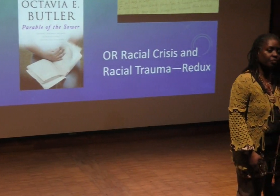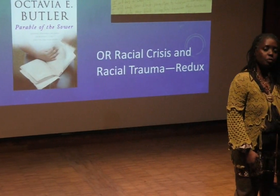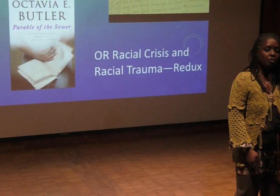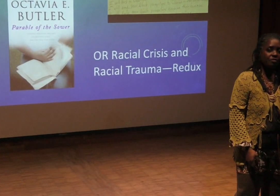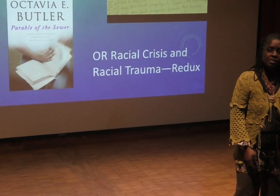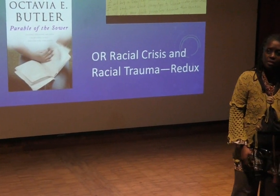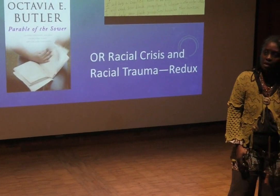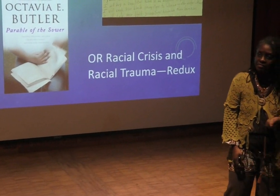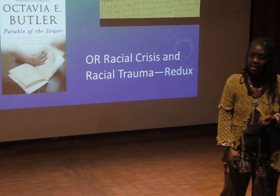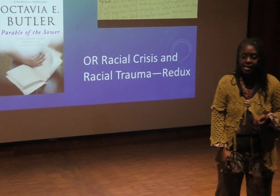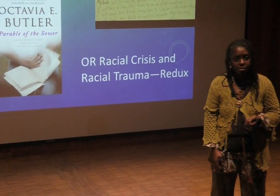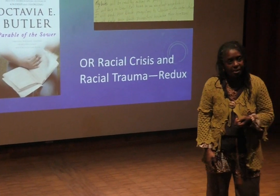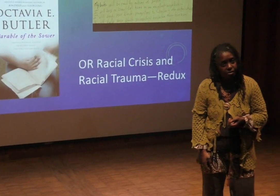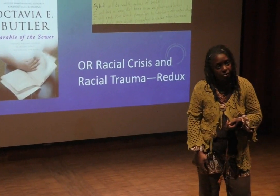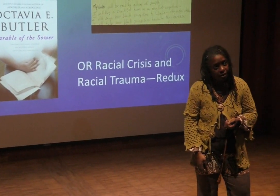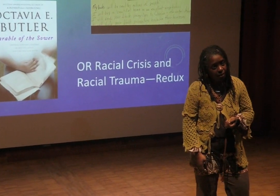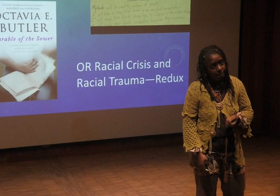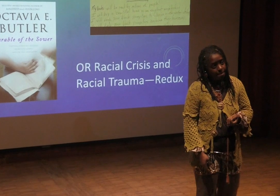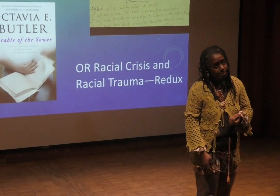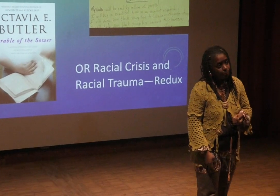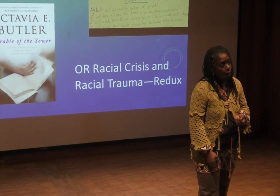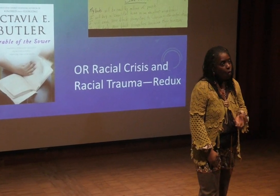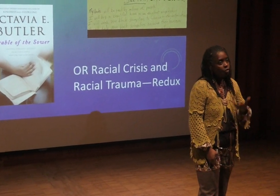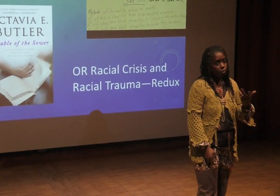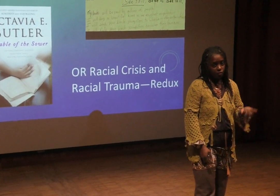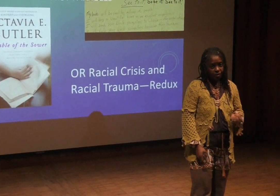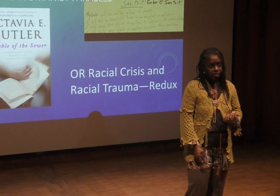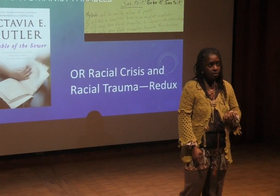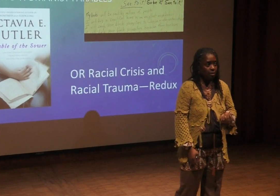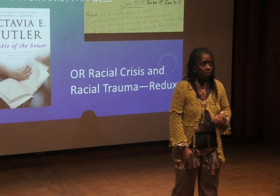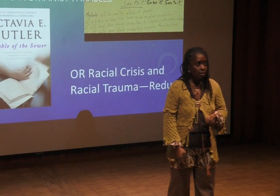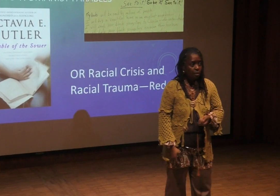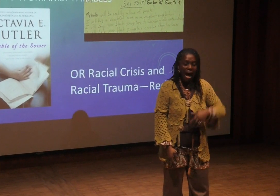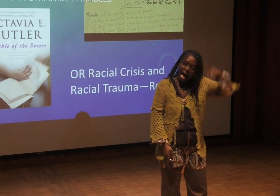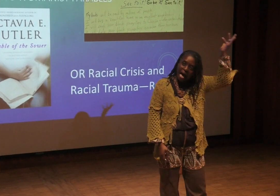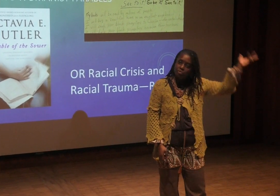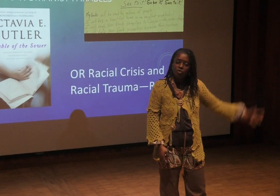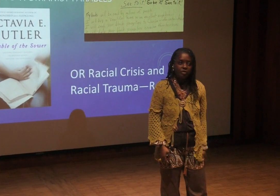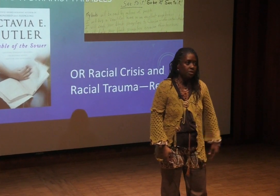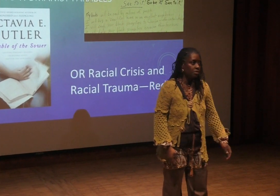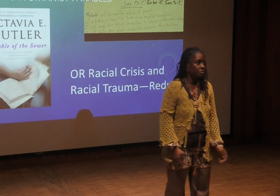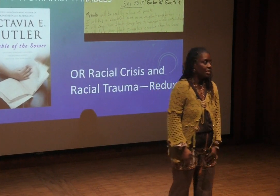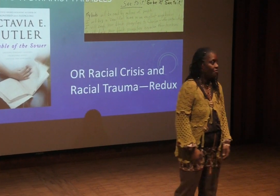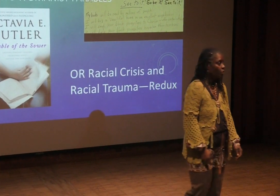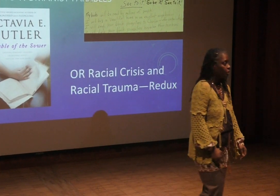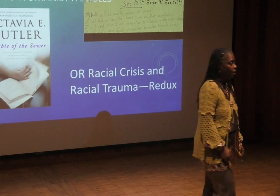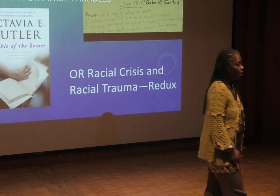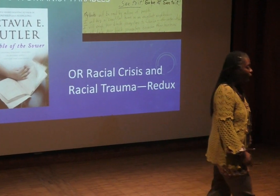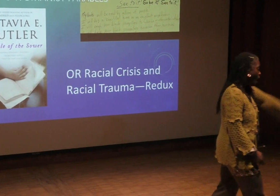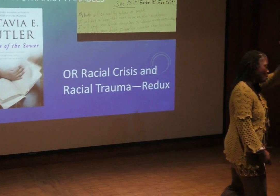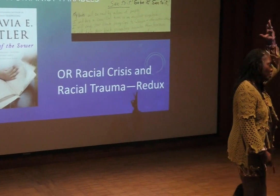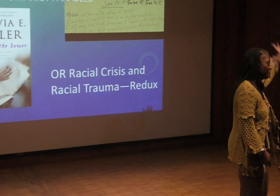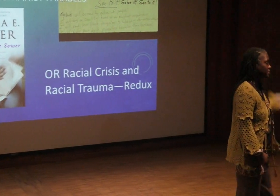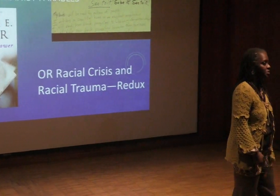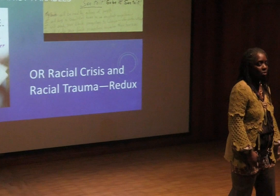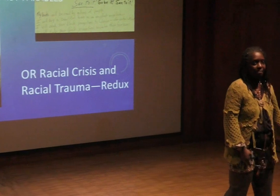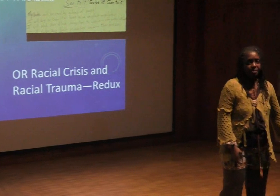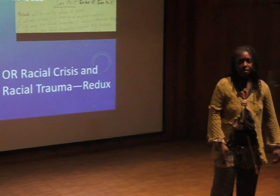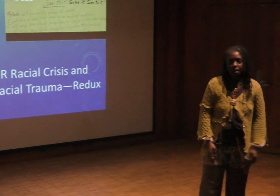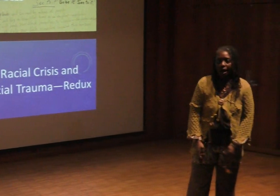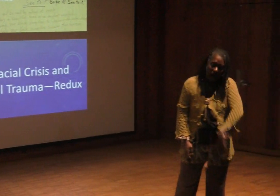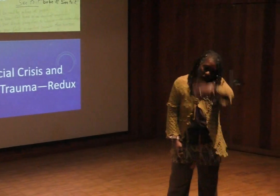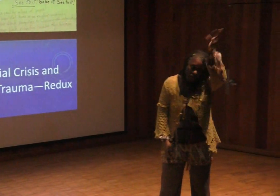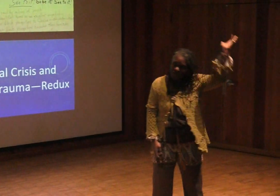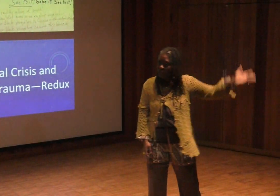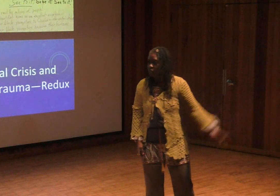almost verbal fisticuffs last semester over Rufus. Ah, Rufus is a slaveholder. Oh, Rufus is a